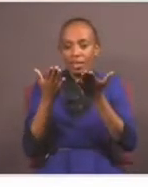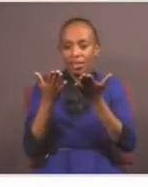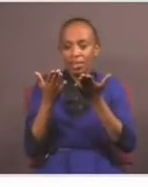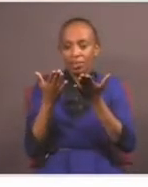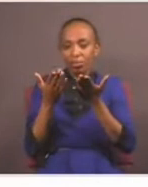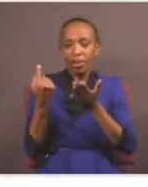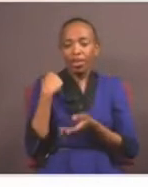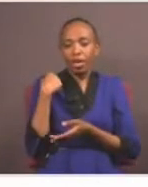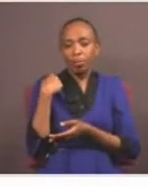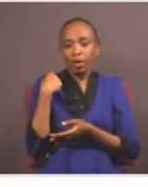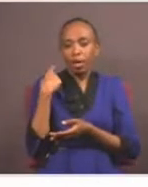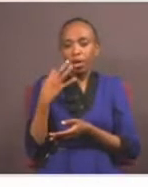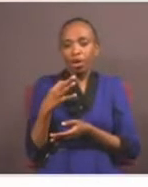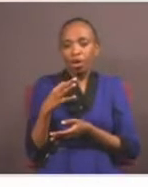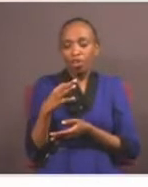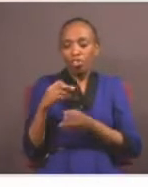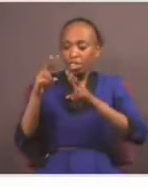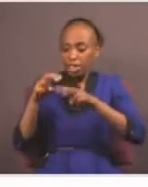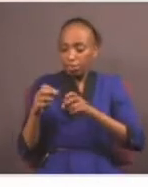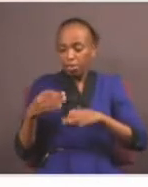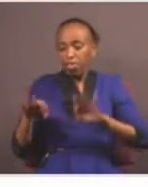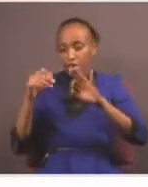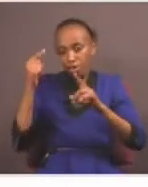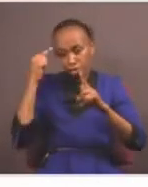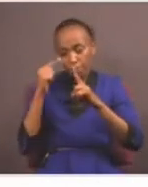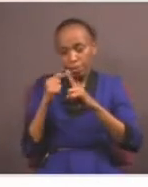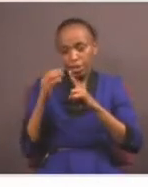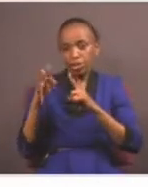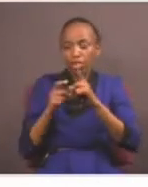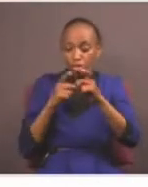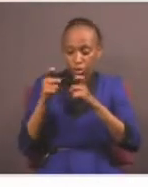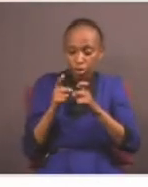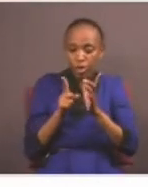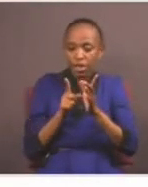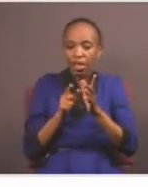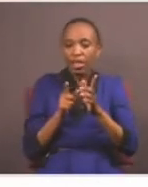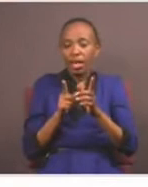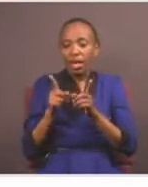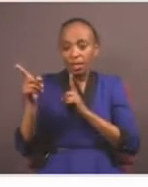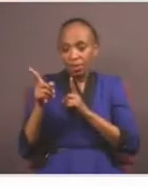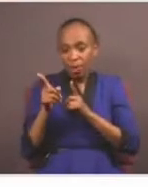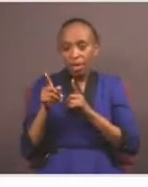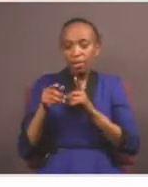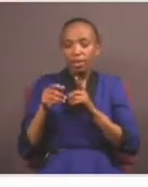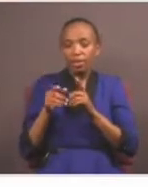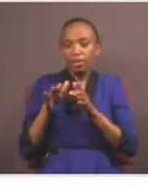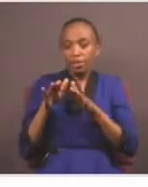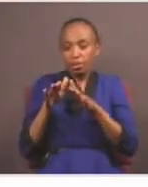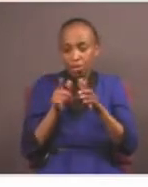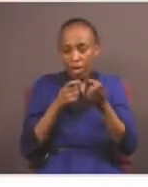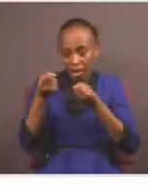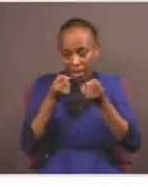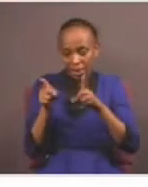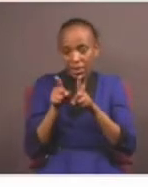number of inspectorate officers for purposes of manning traffic and also for purposes of